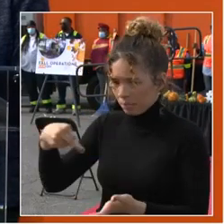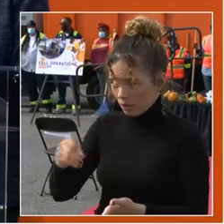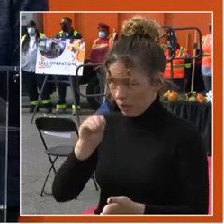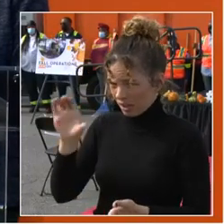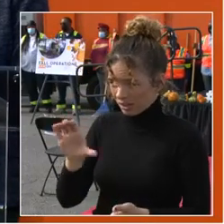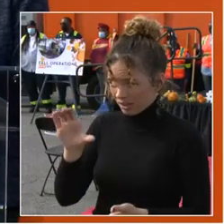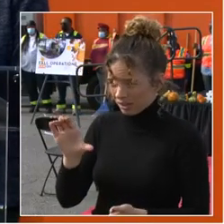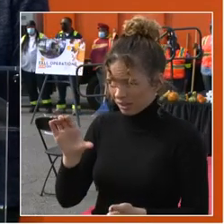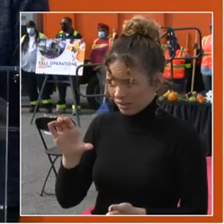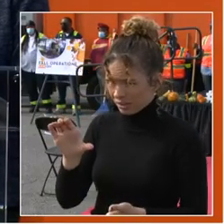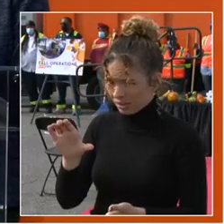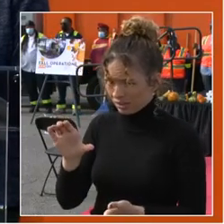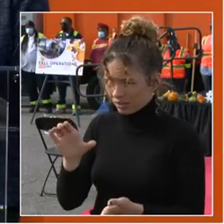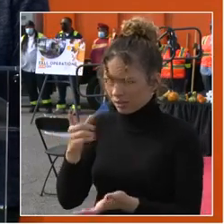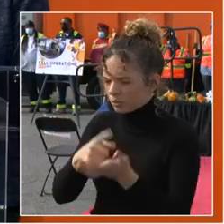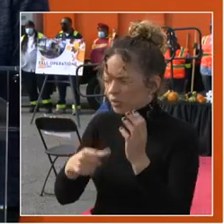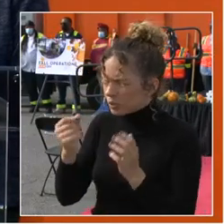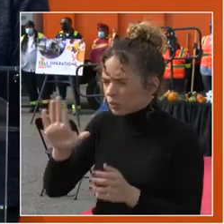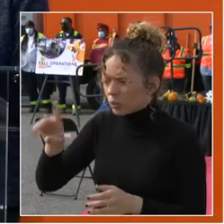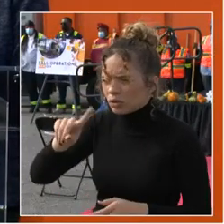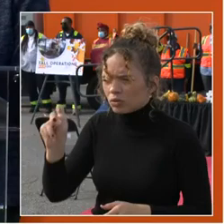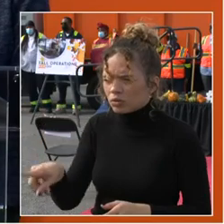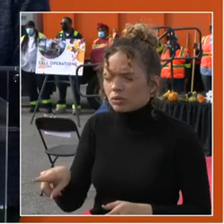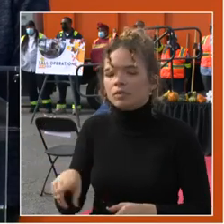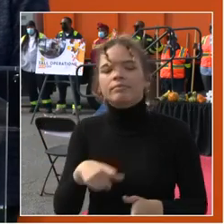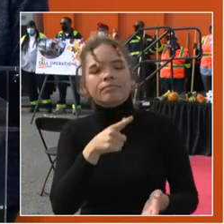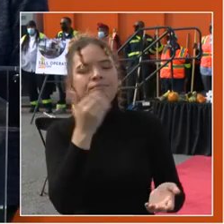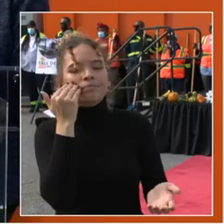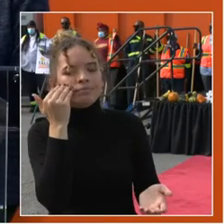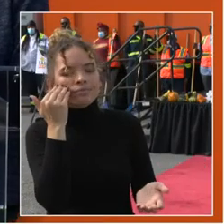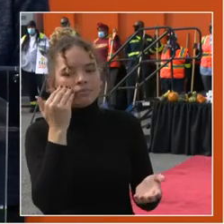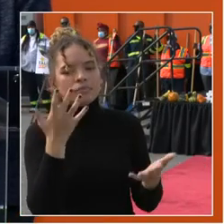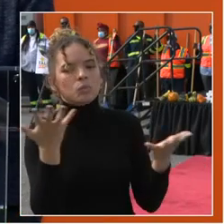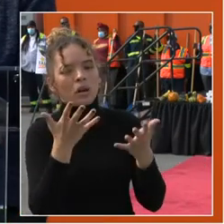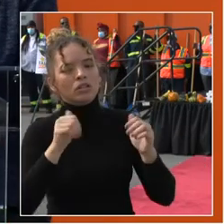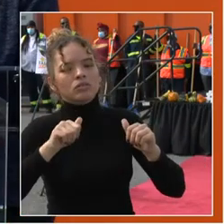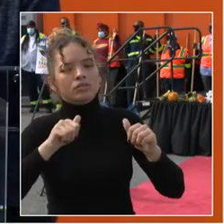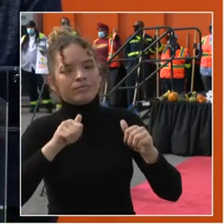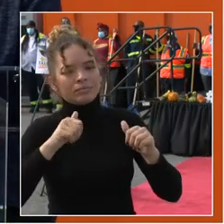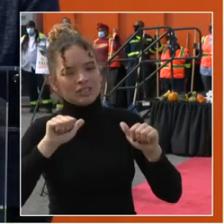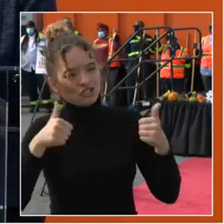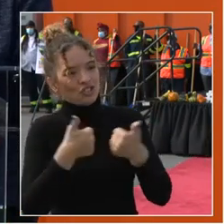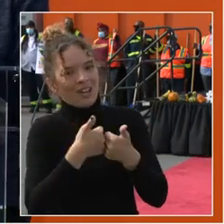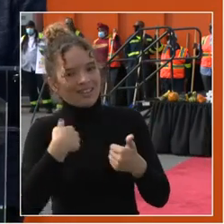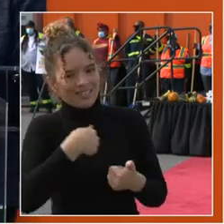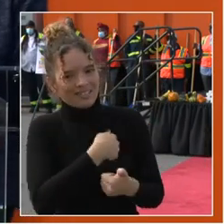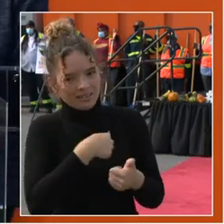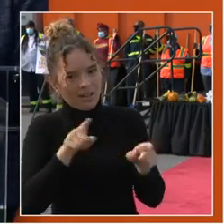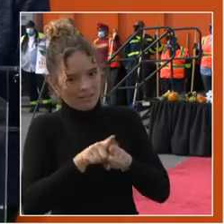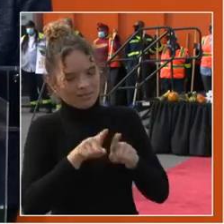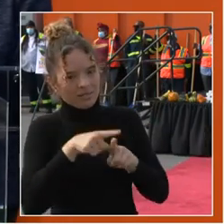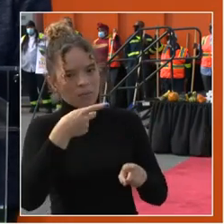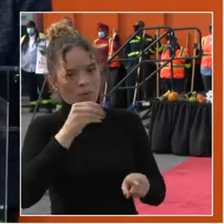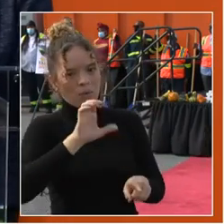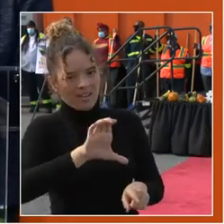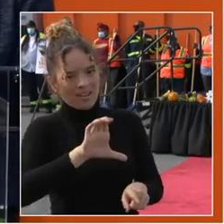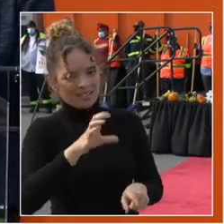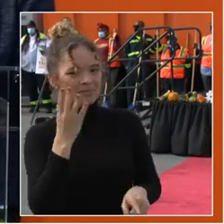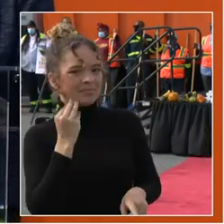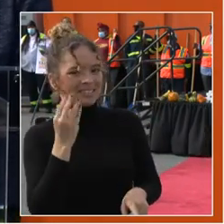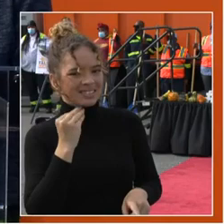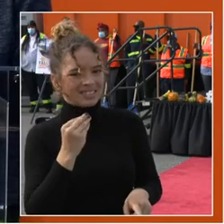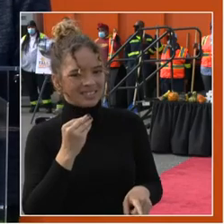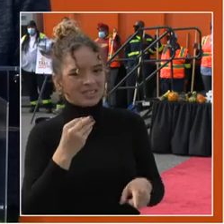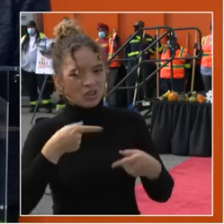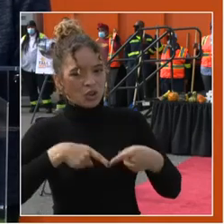question? Knowing the challenges that POC face in education, what is the most paramount piece of